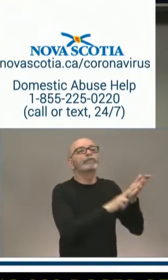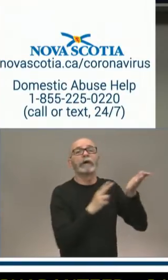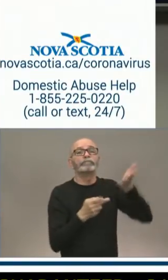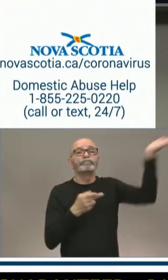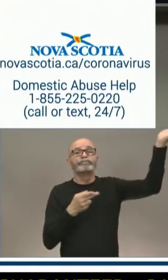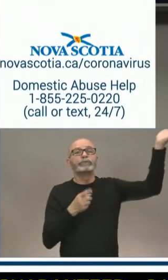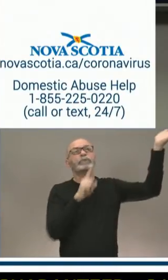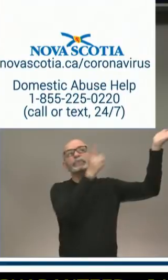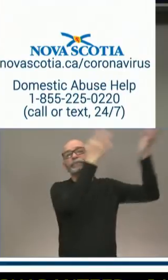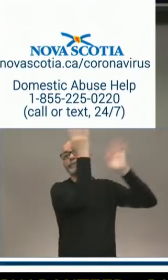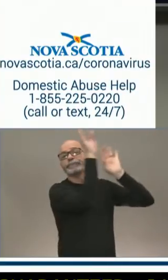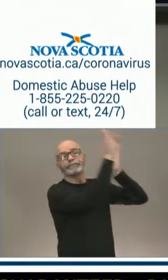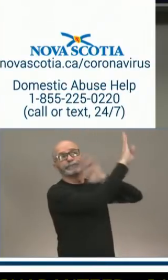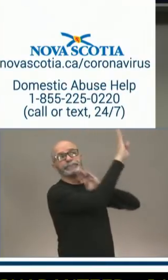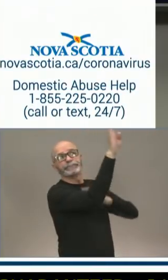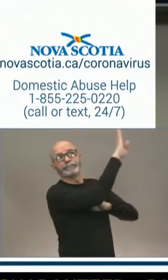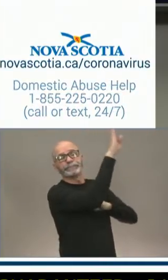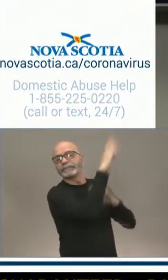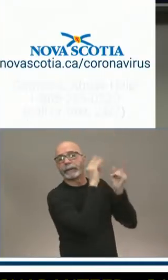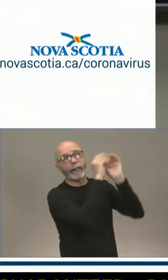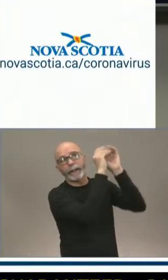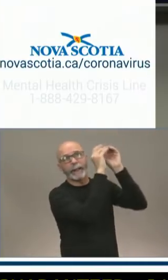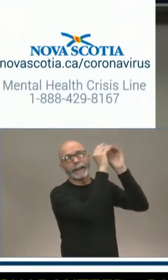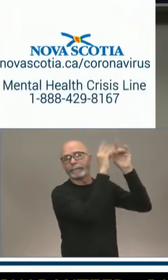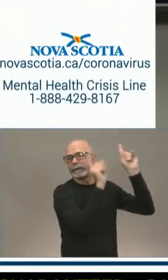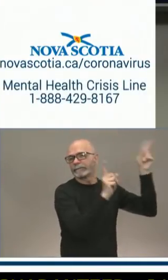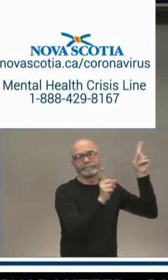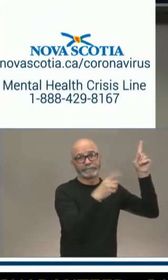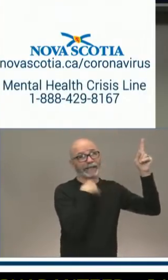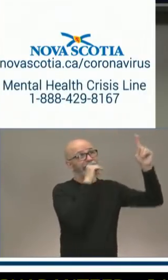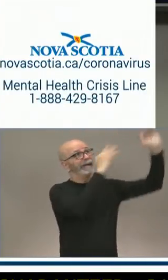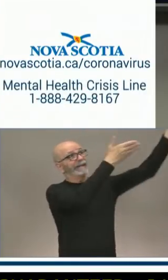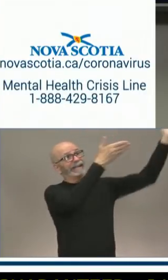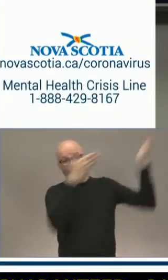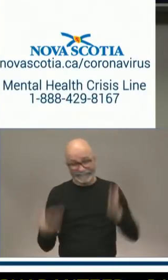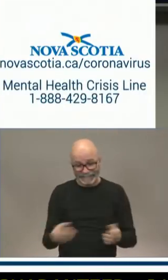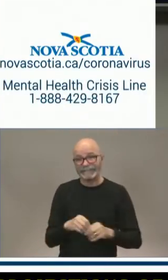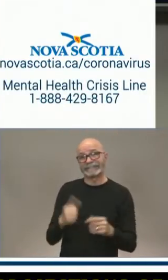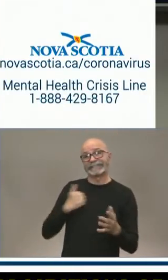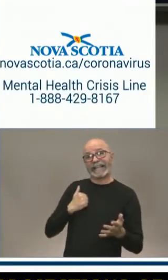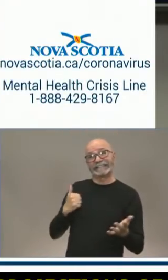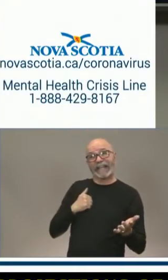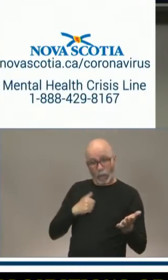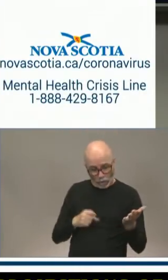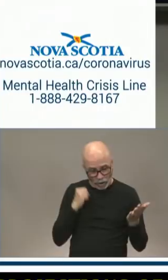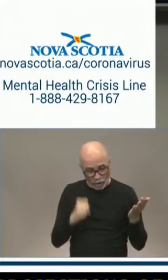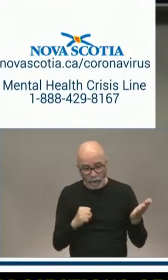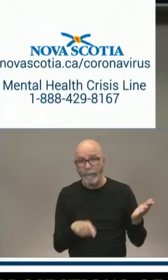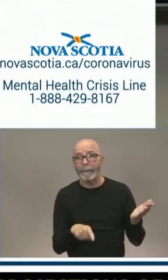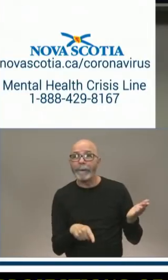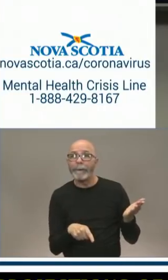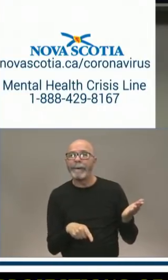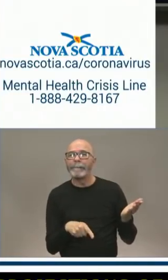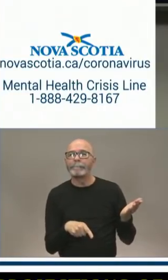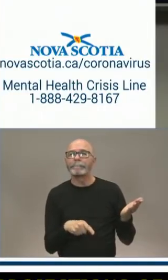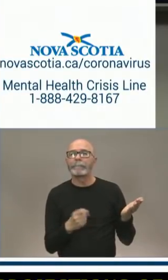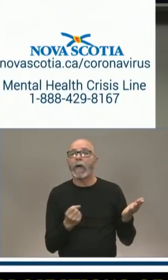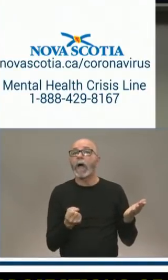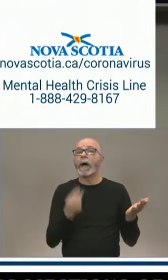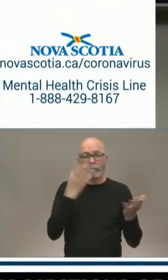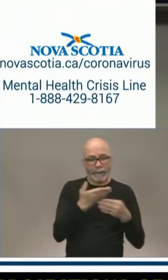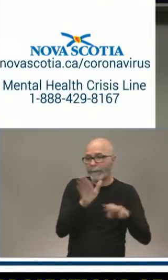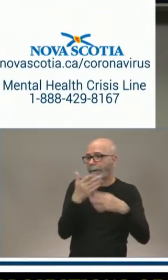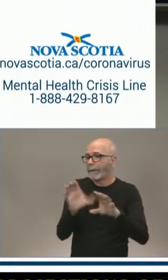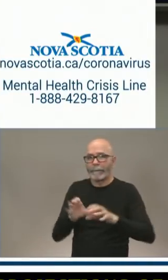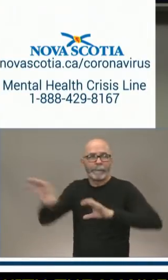manufacturers, the expected delivery into Canada, then our per capita allotment, once we get into mid to late April and